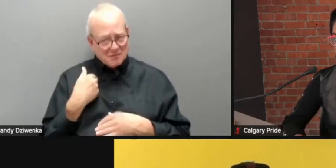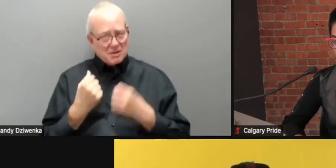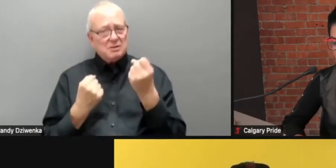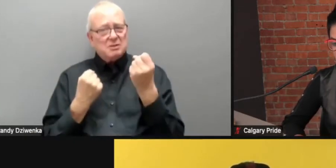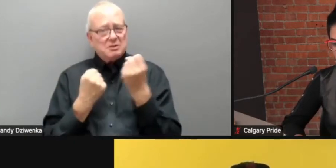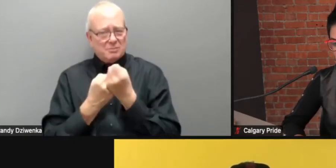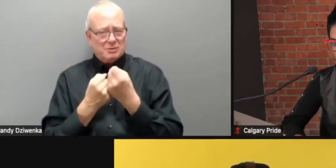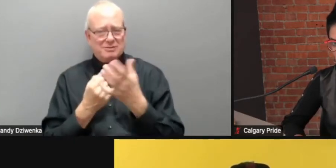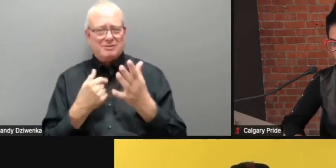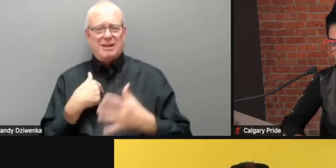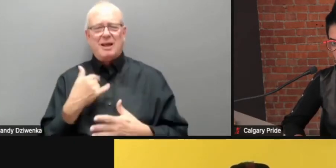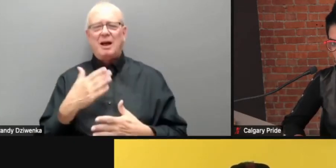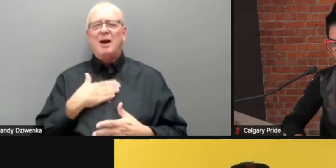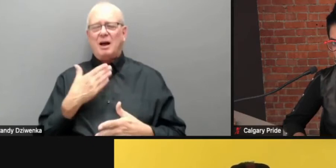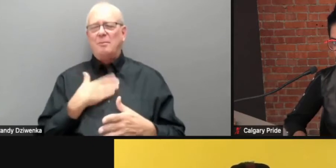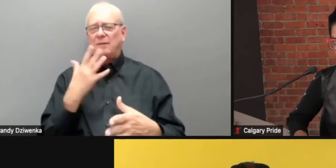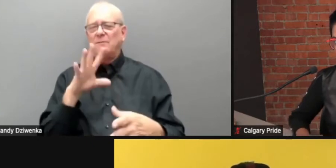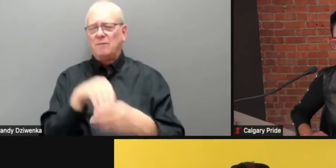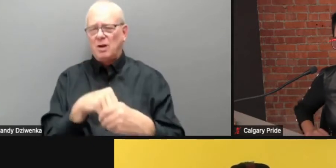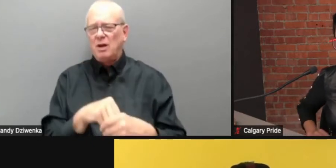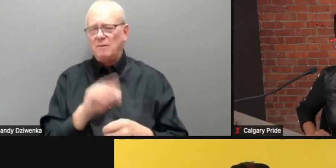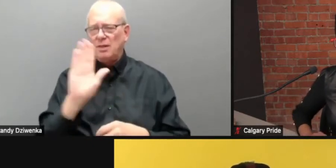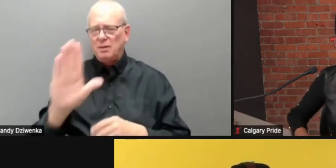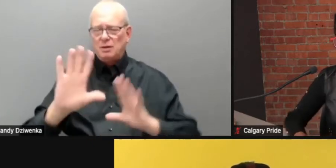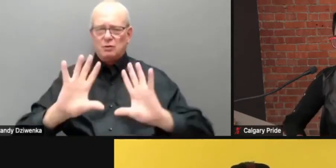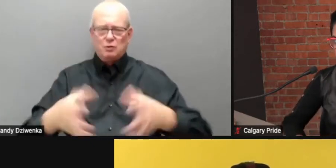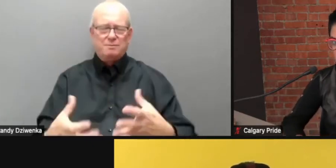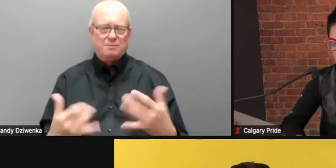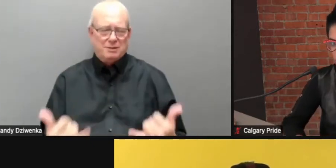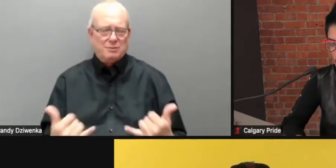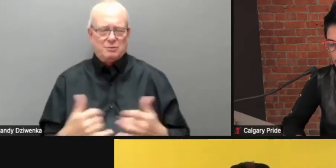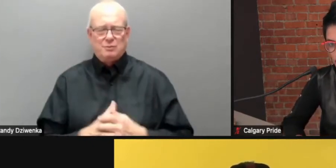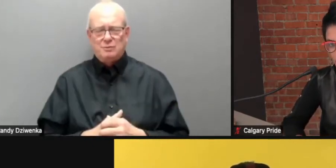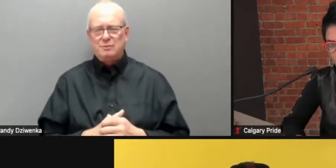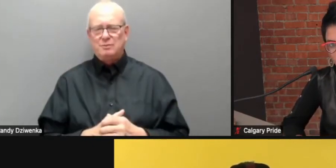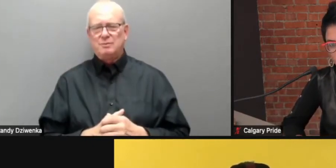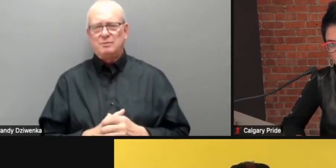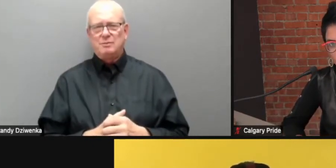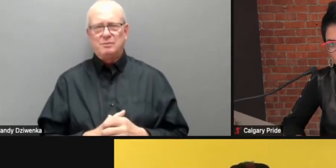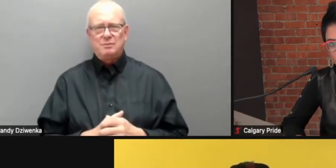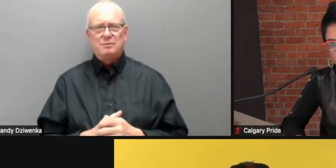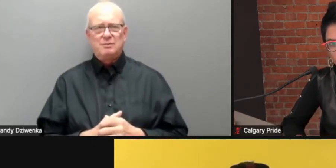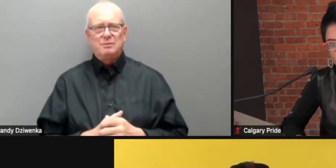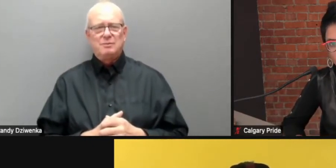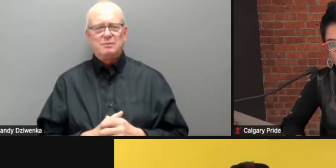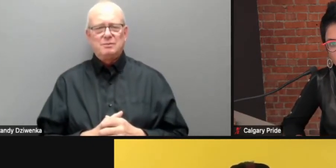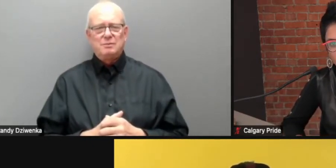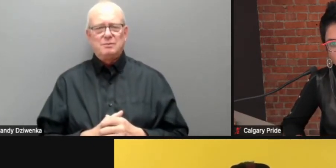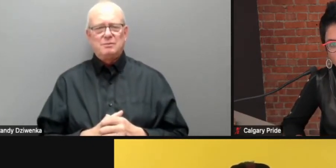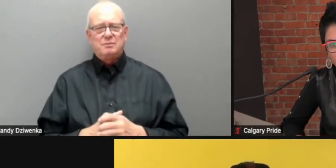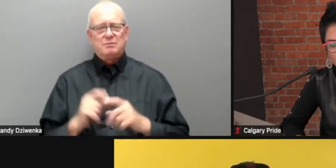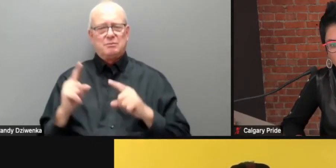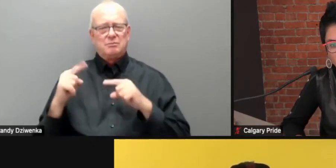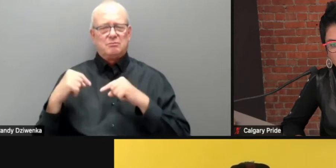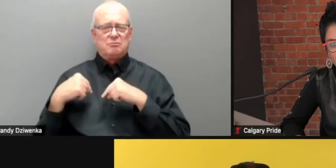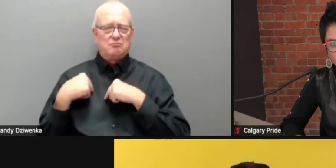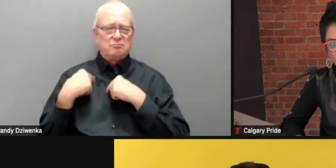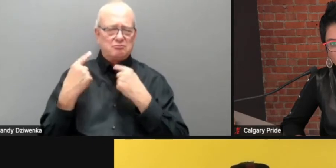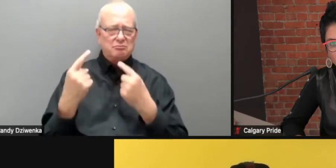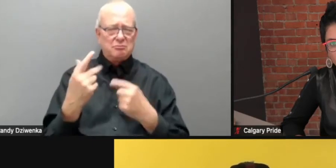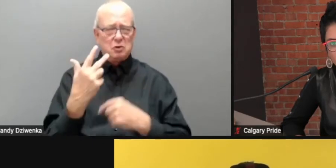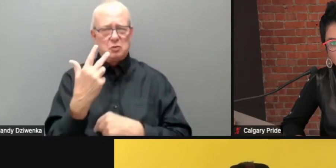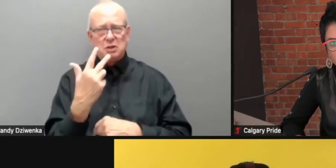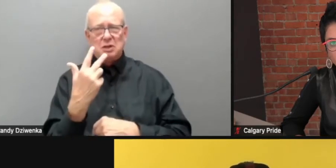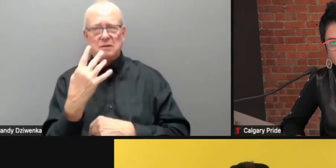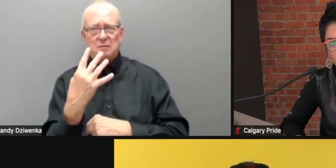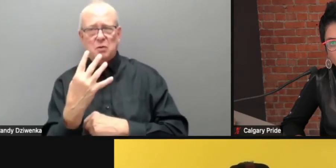That's pretty amazing. A lot has changed in India, I would say, in the last 3 or 4 years. If we go back to 2018,